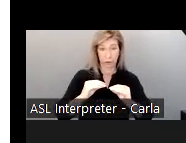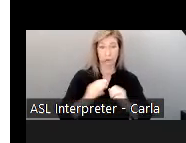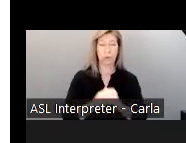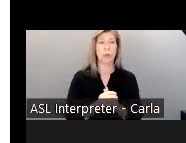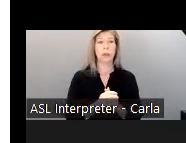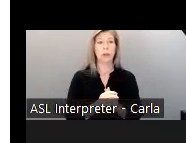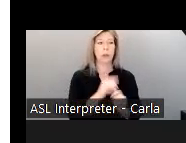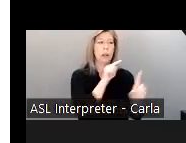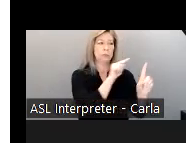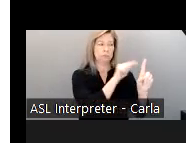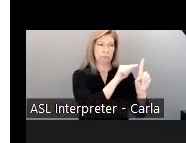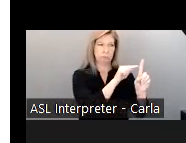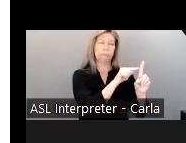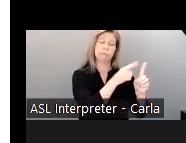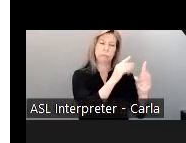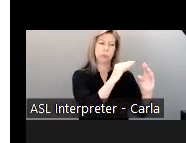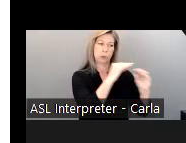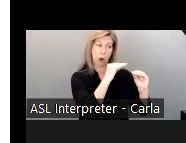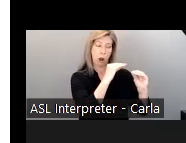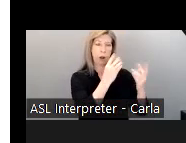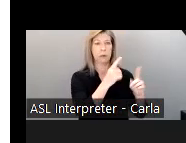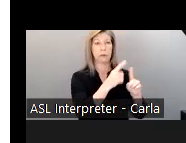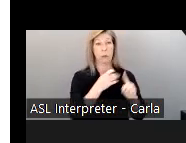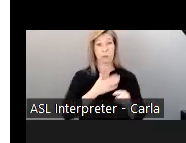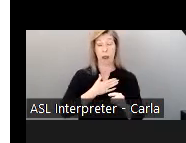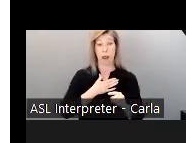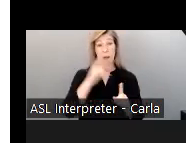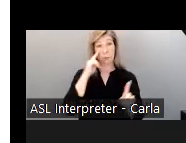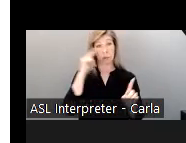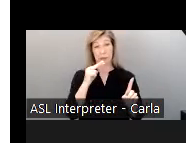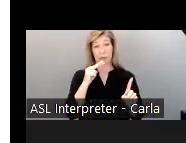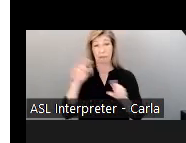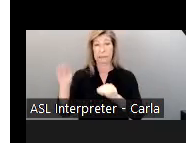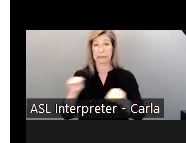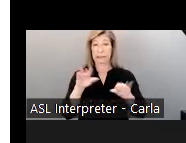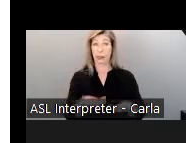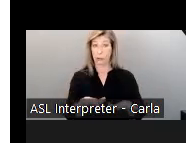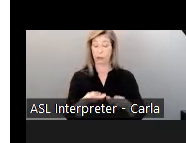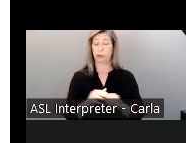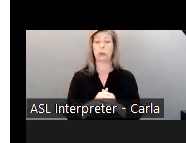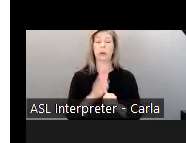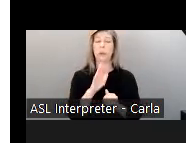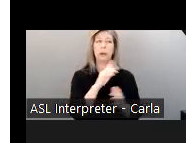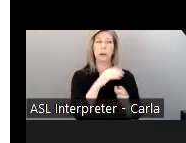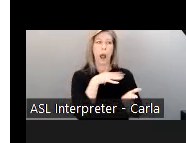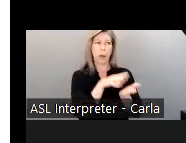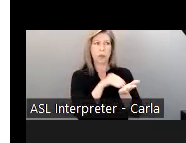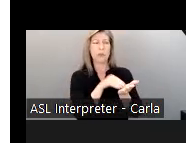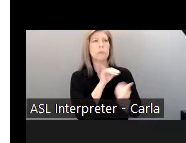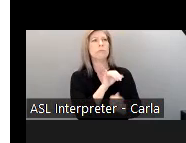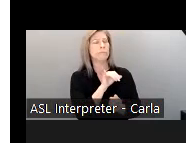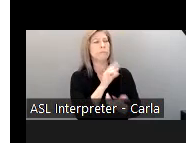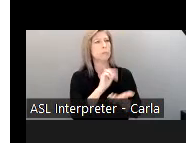from a settler perspective is that every decision one makes, one should think about